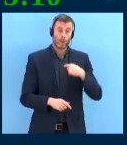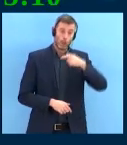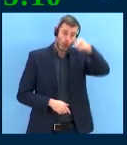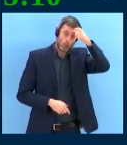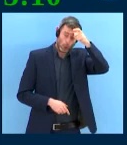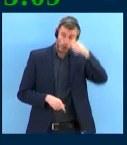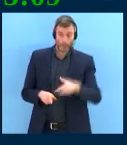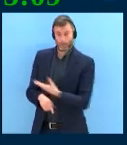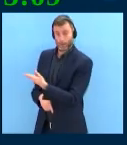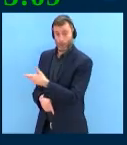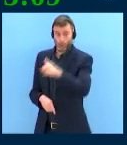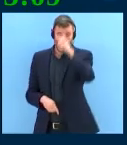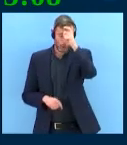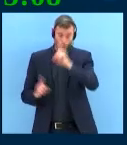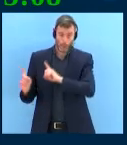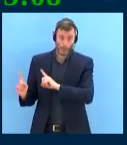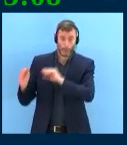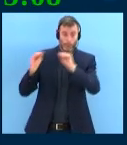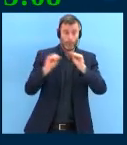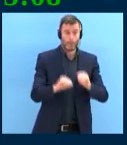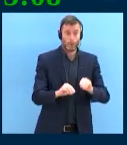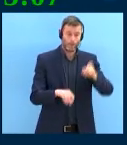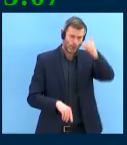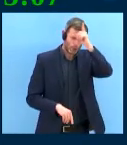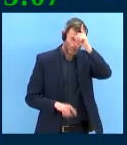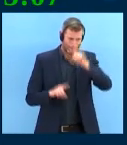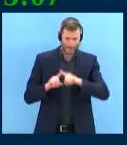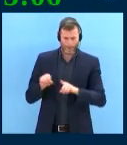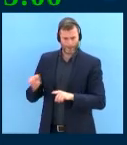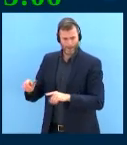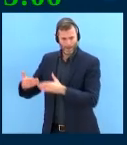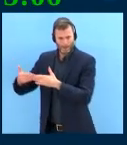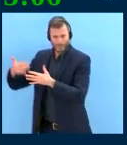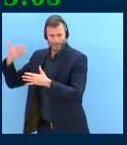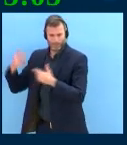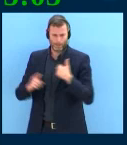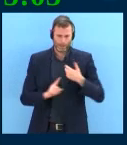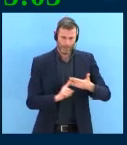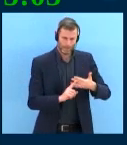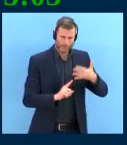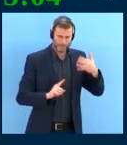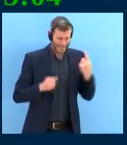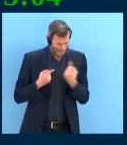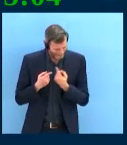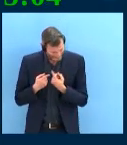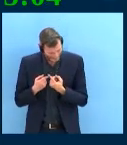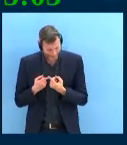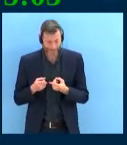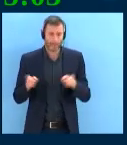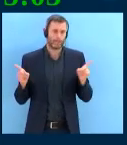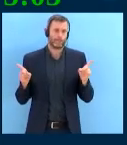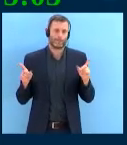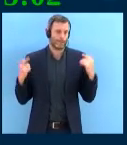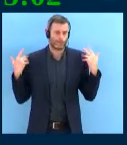and identities, but we still are usually put in the same drawer. Even well-intentioned efforts to represent